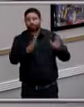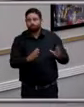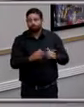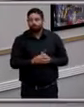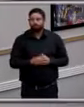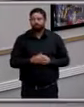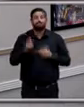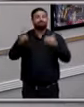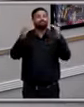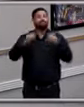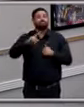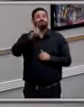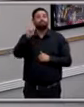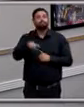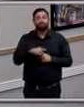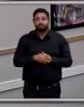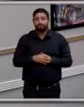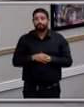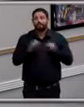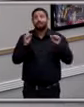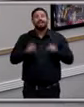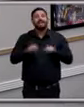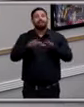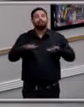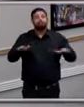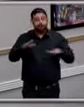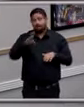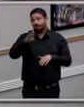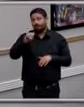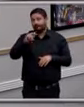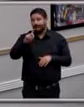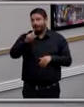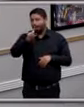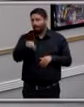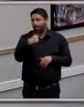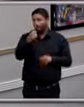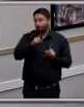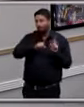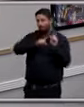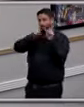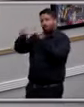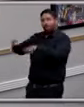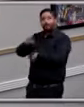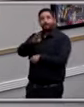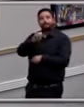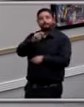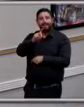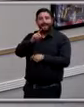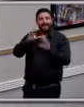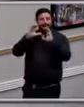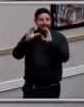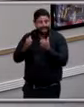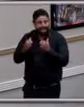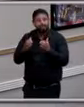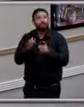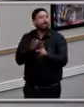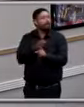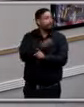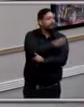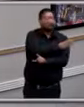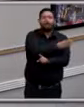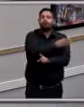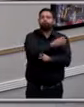My next question is, can a child in band just attend the band class in person and keep doing their other classes